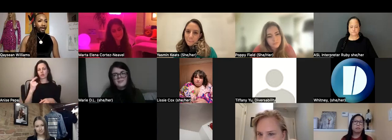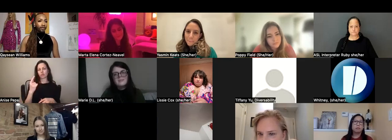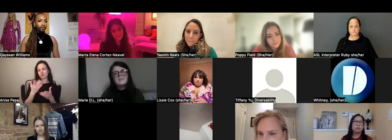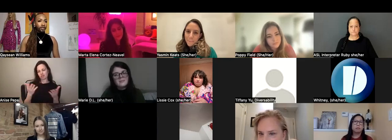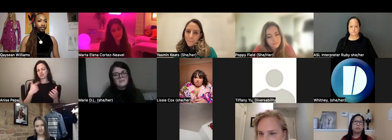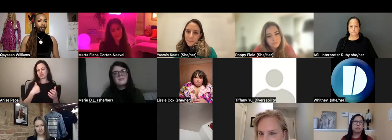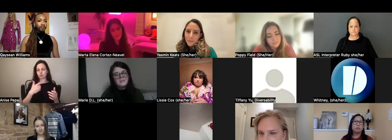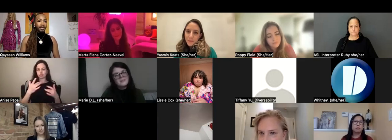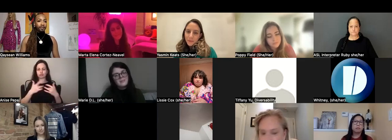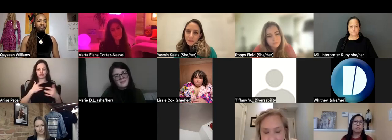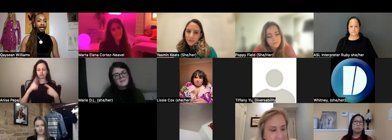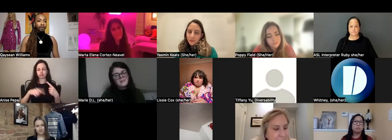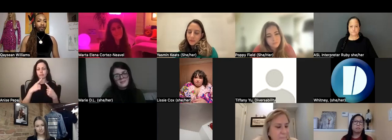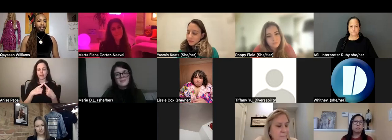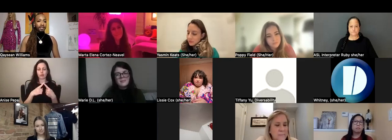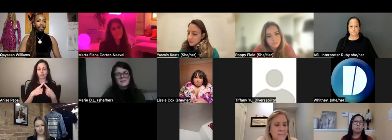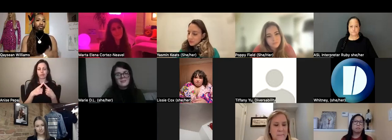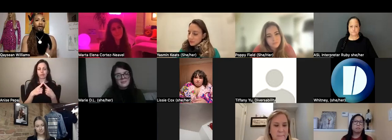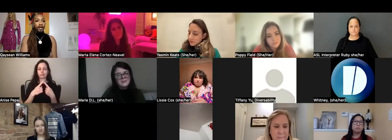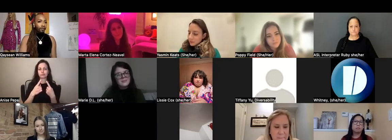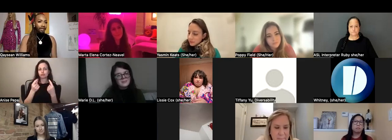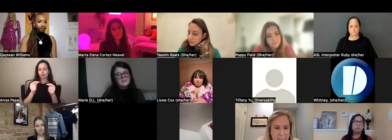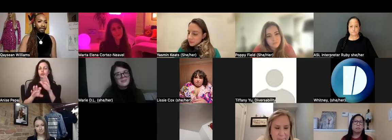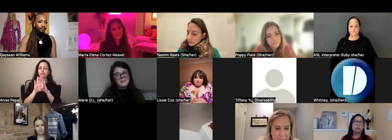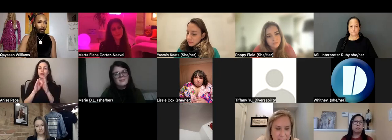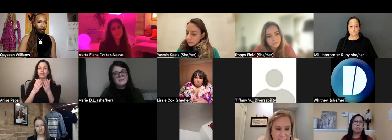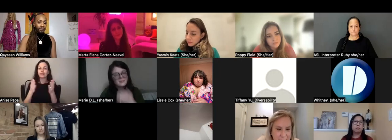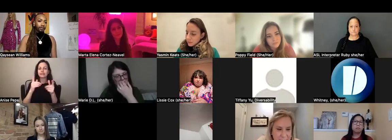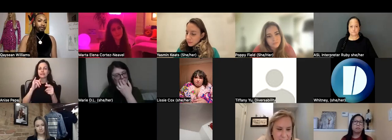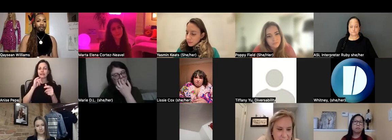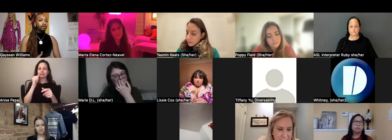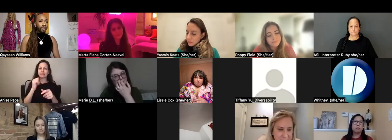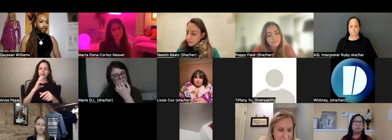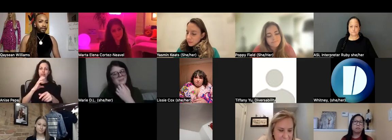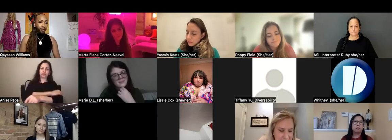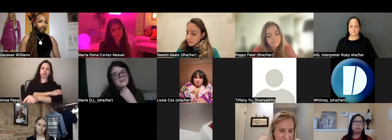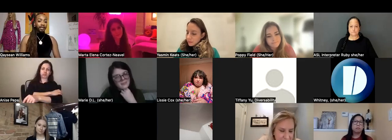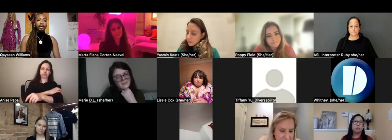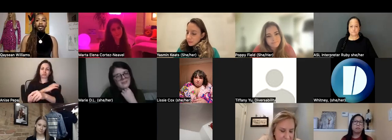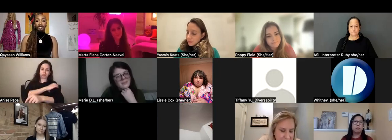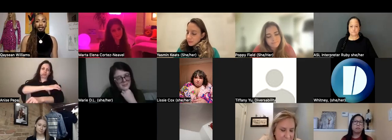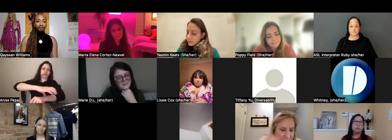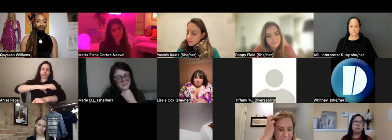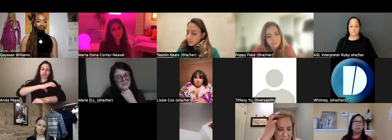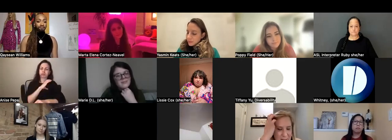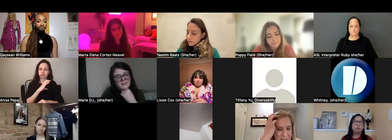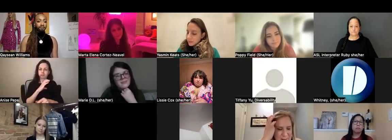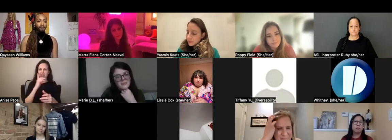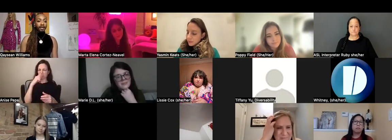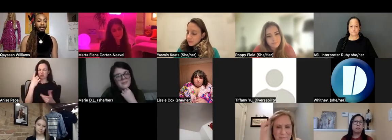concerned about, just being able to find garments that didn't drown out my left arm and looked crazy to me.